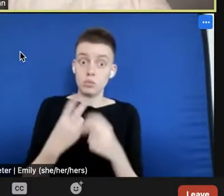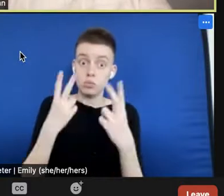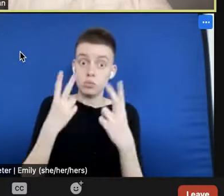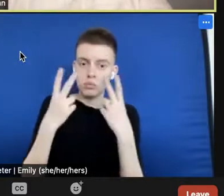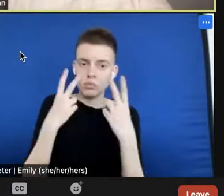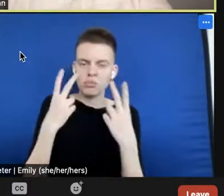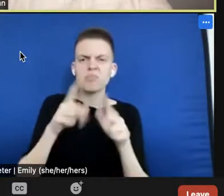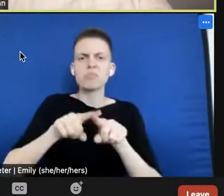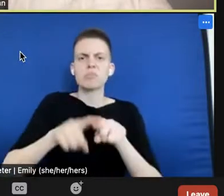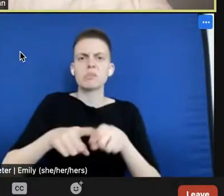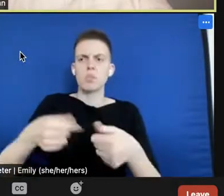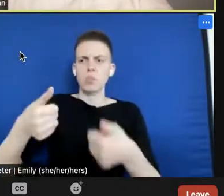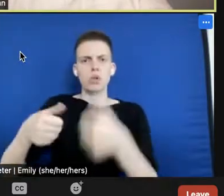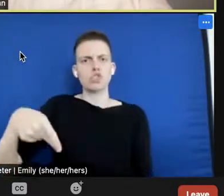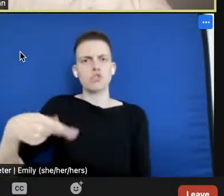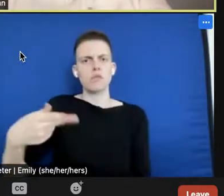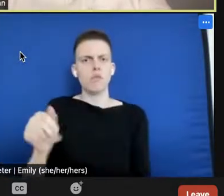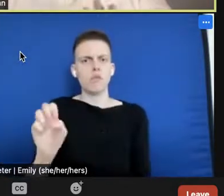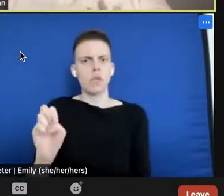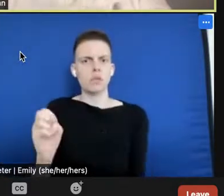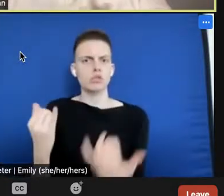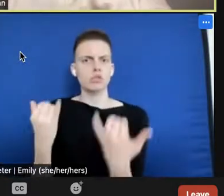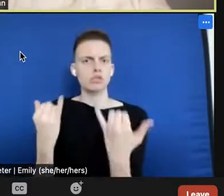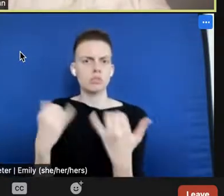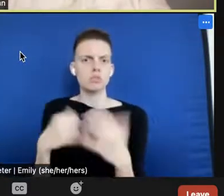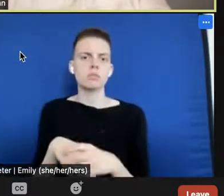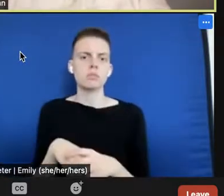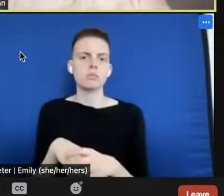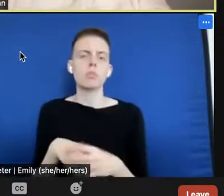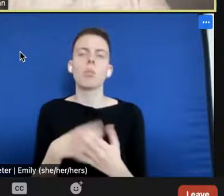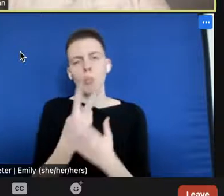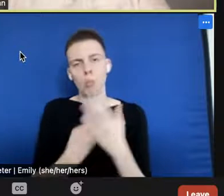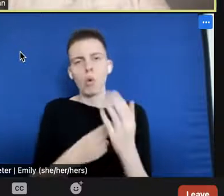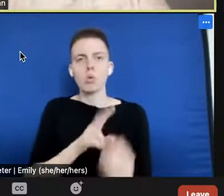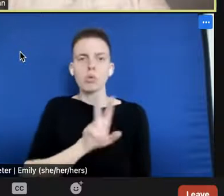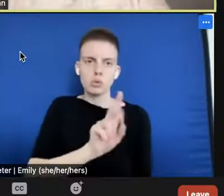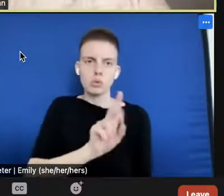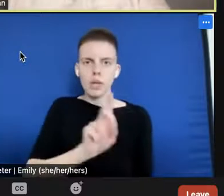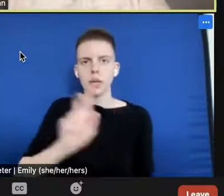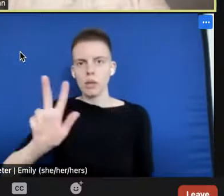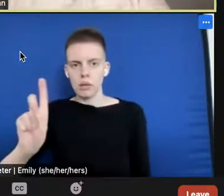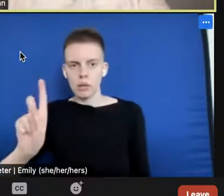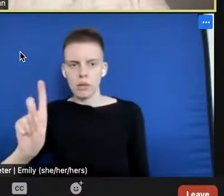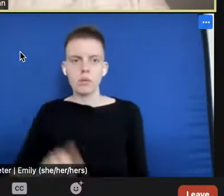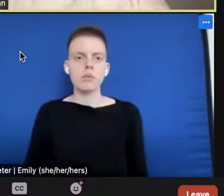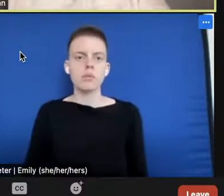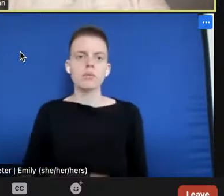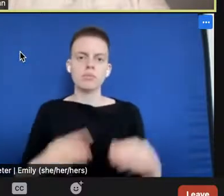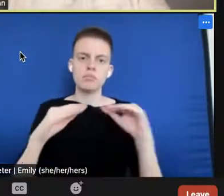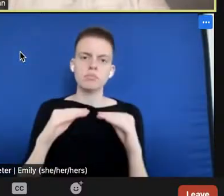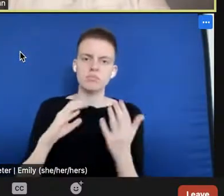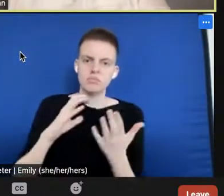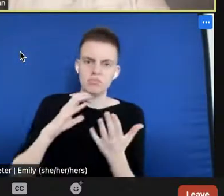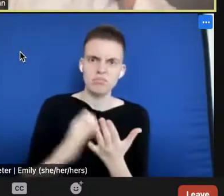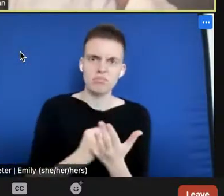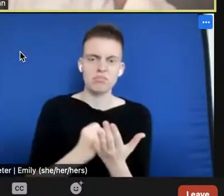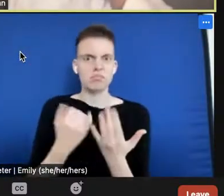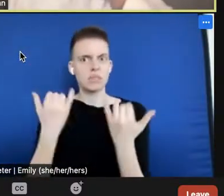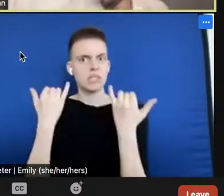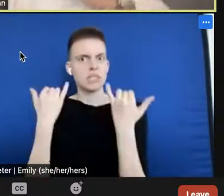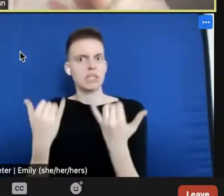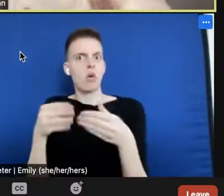phase. And this is 2-dimensional and 3-dimensional. We want to capitalize on the sensitive period of neuroplasticity, which we